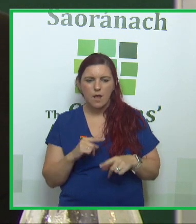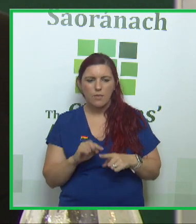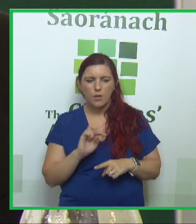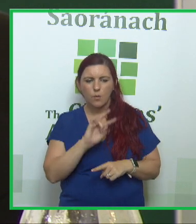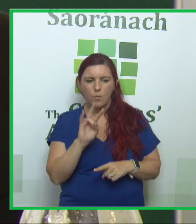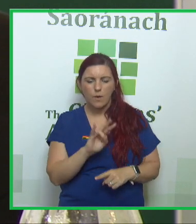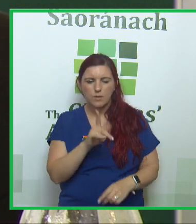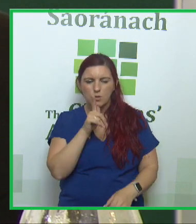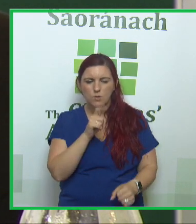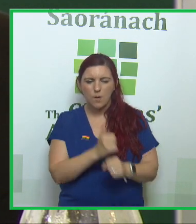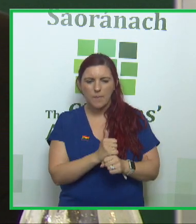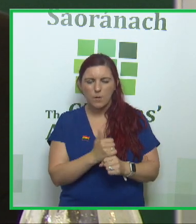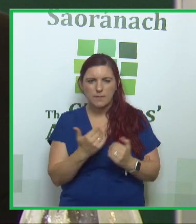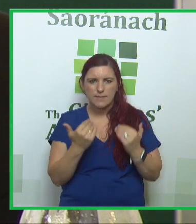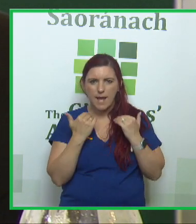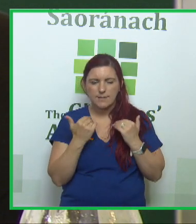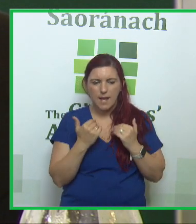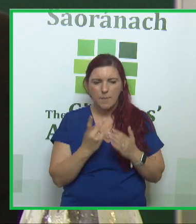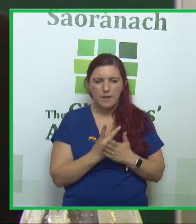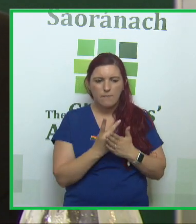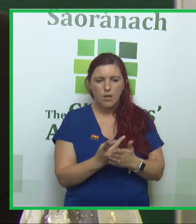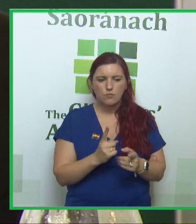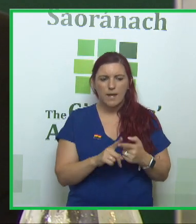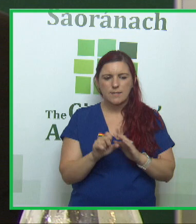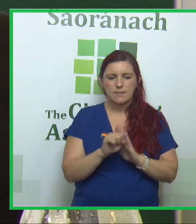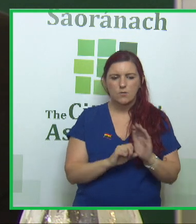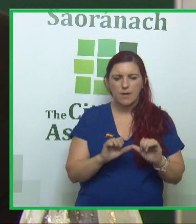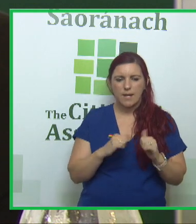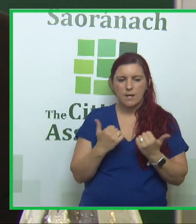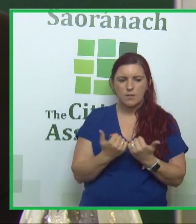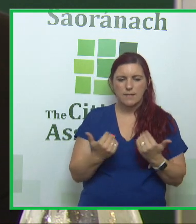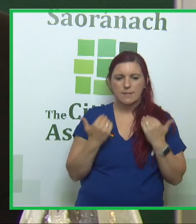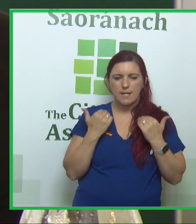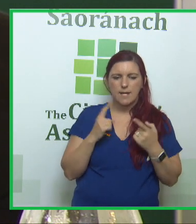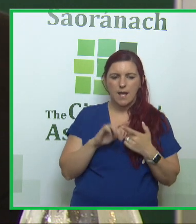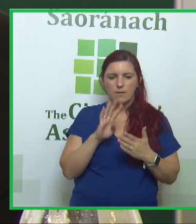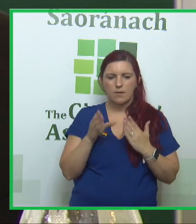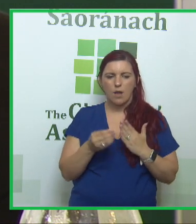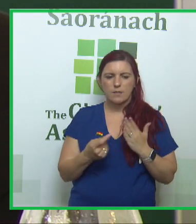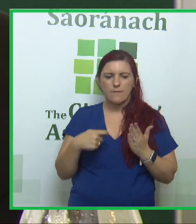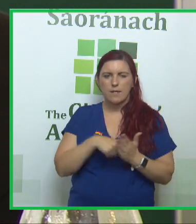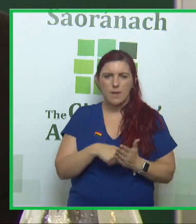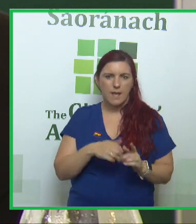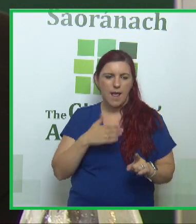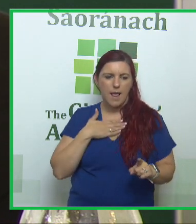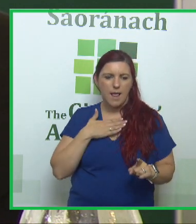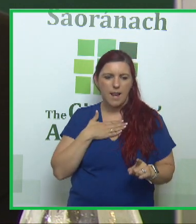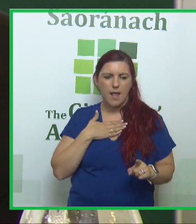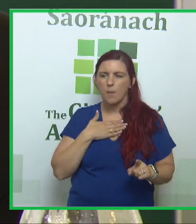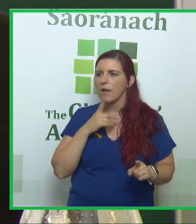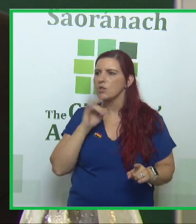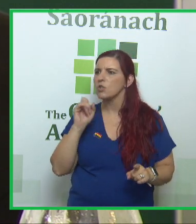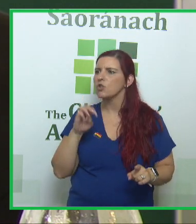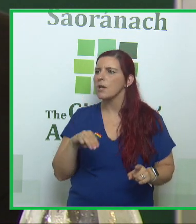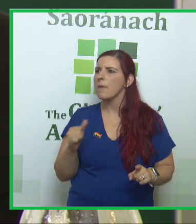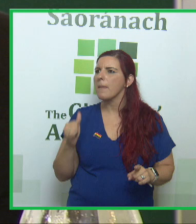on related to how many voluntary and statutory agencies are there, what's the cost, what's the investment? I might put Jim on guard,